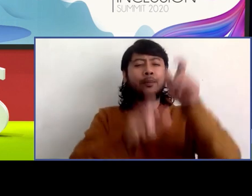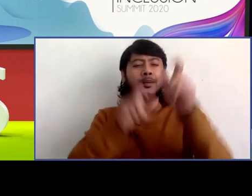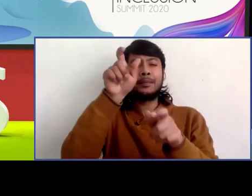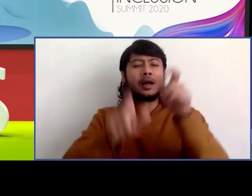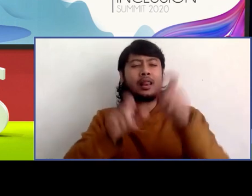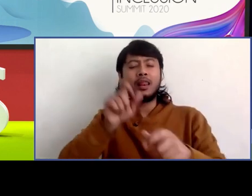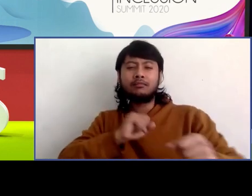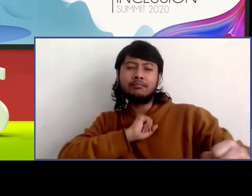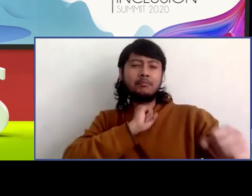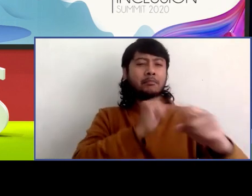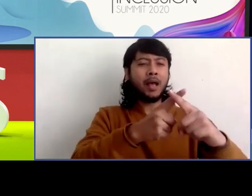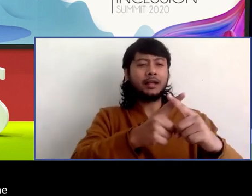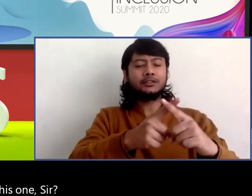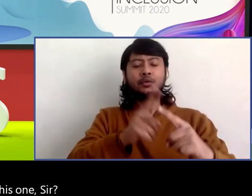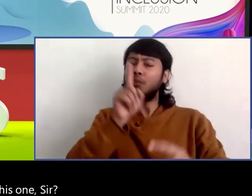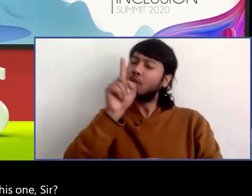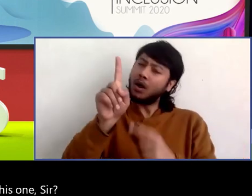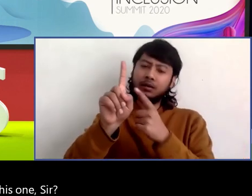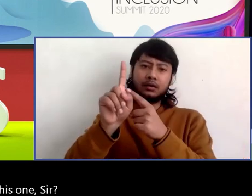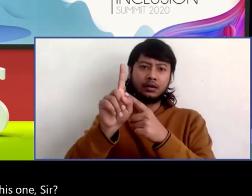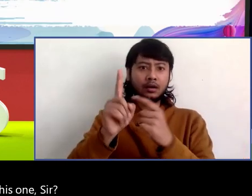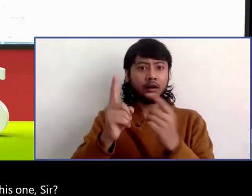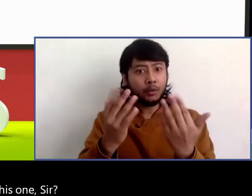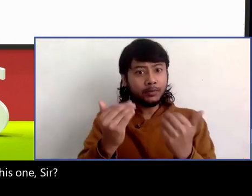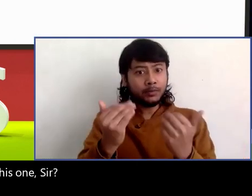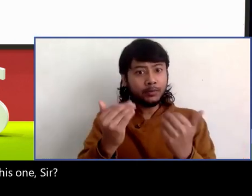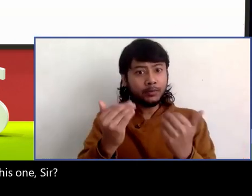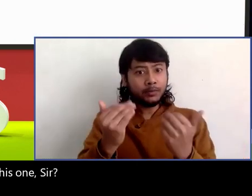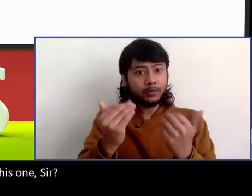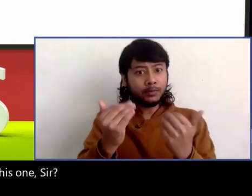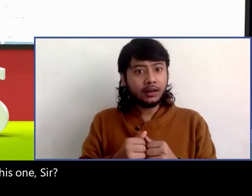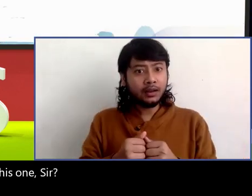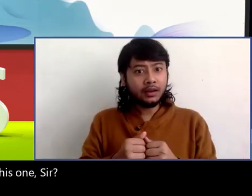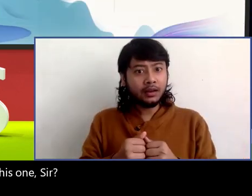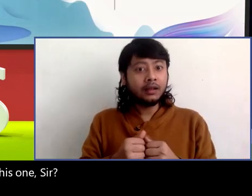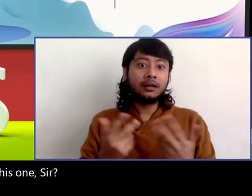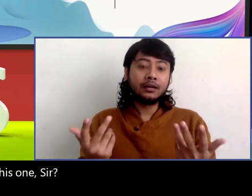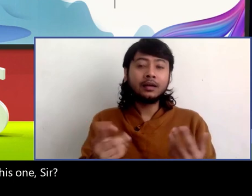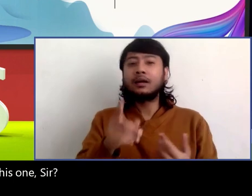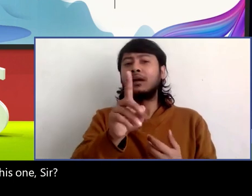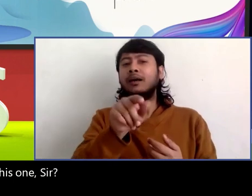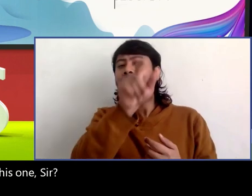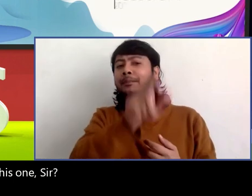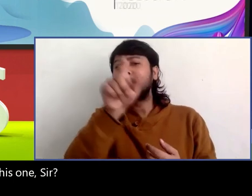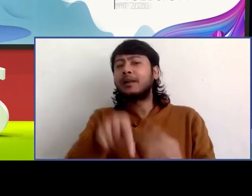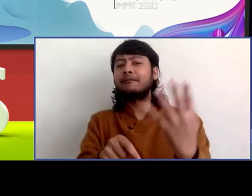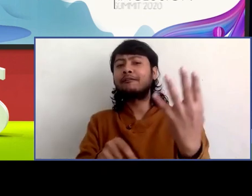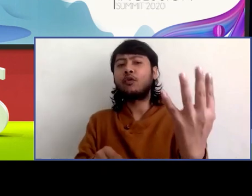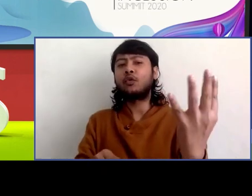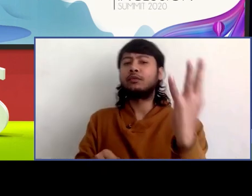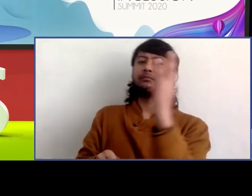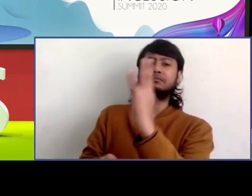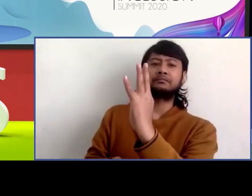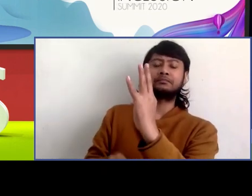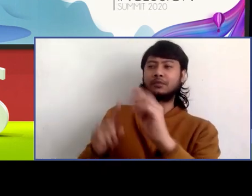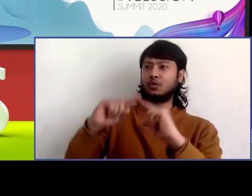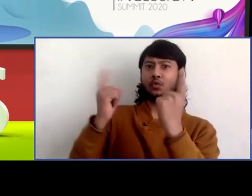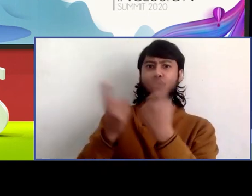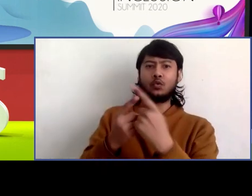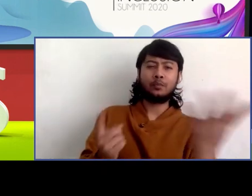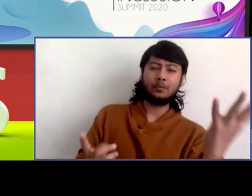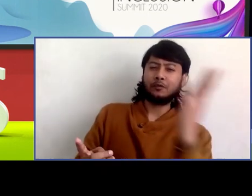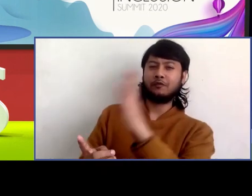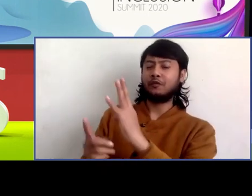answer? And what if I take four of you and put you inside a room magically and ask you to